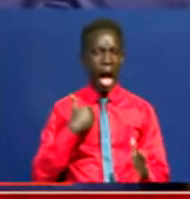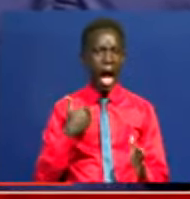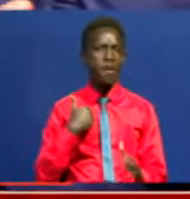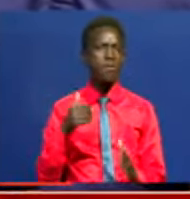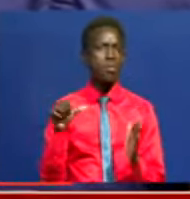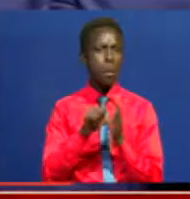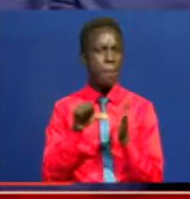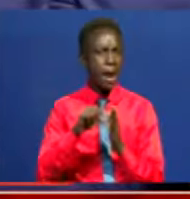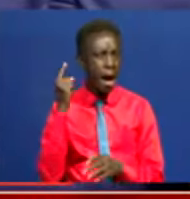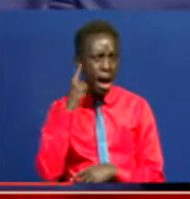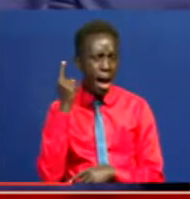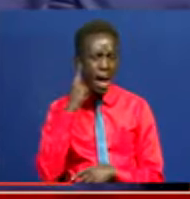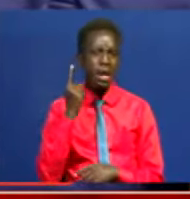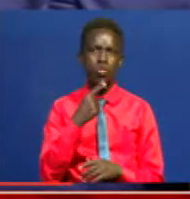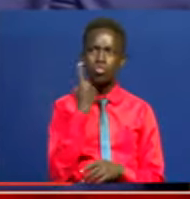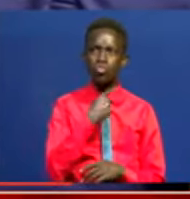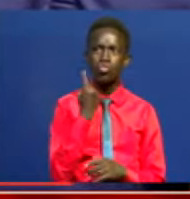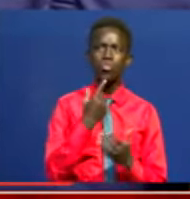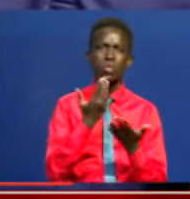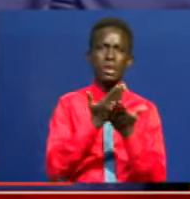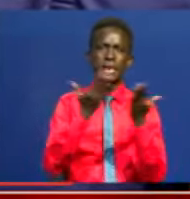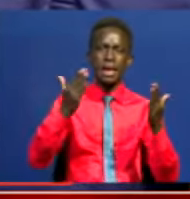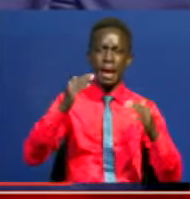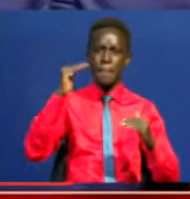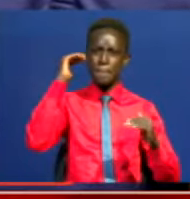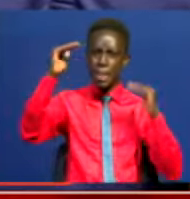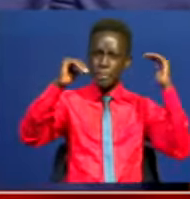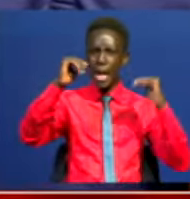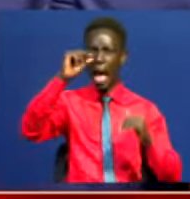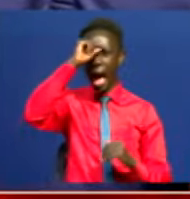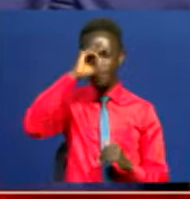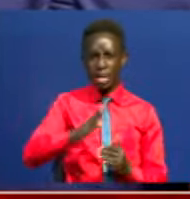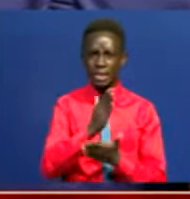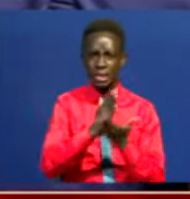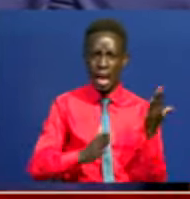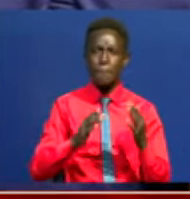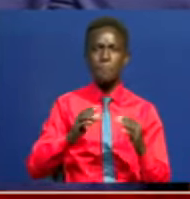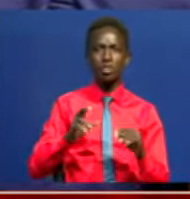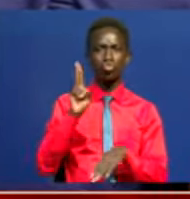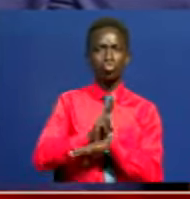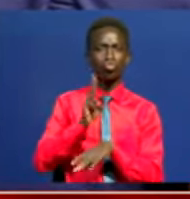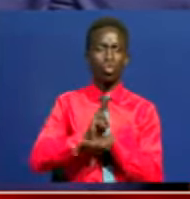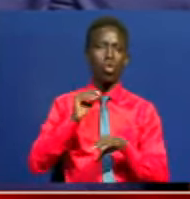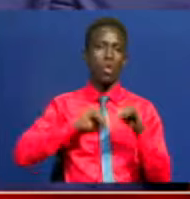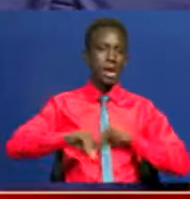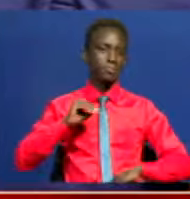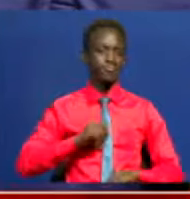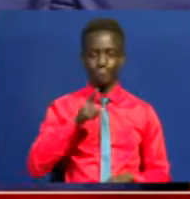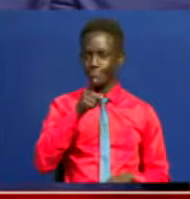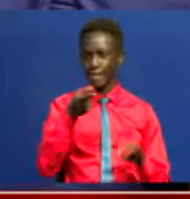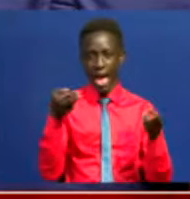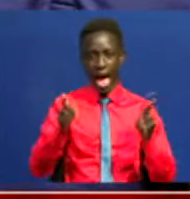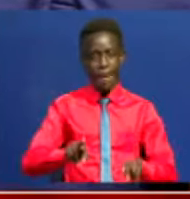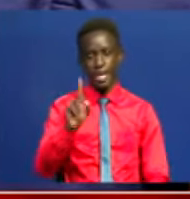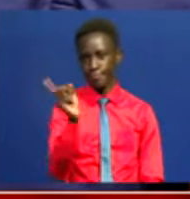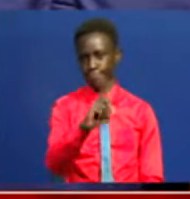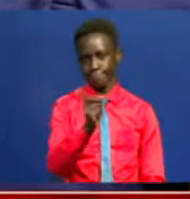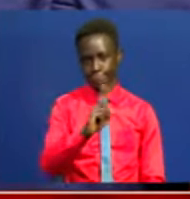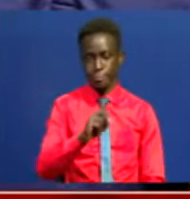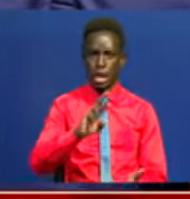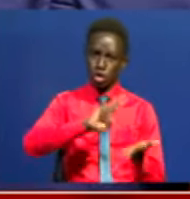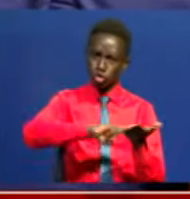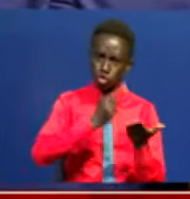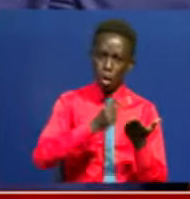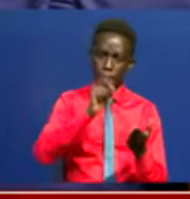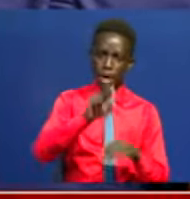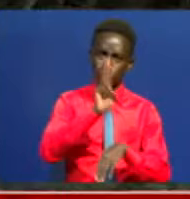are presiding over dens of corruption. That should not happen. Resources are supposed to be prudently utilized so that